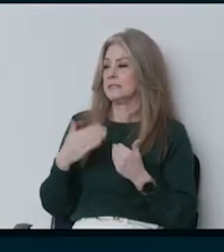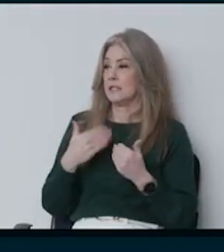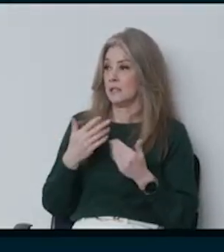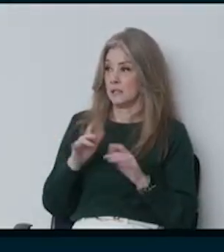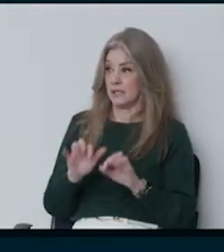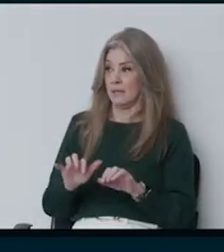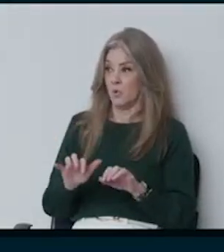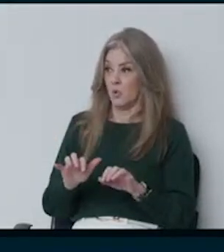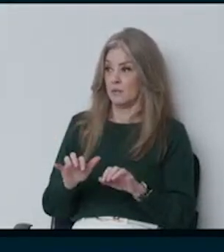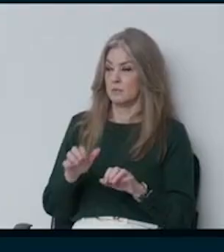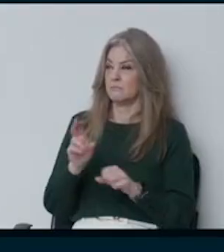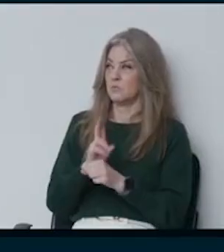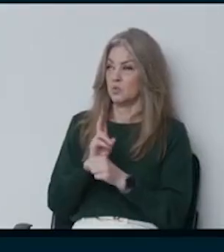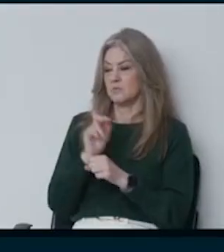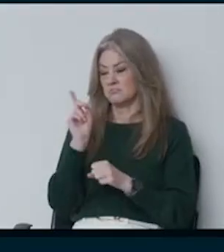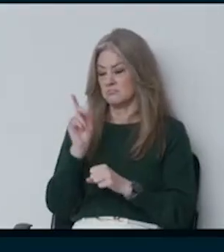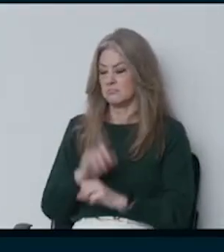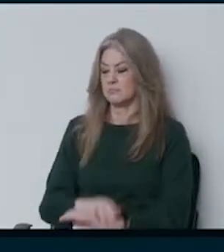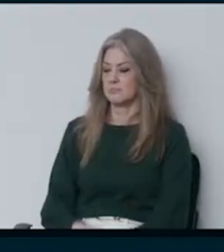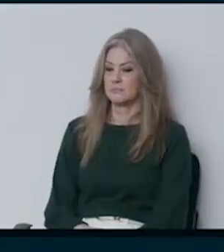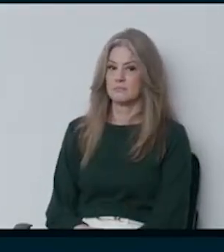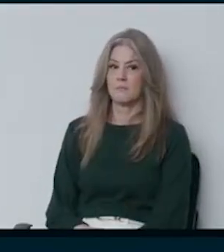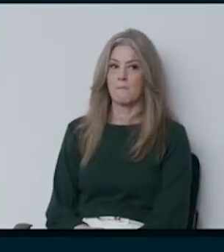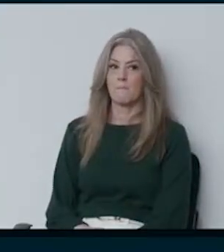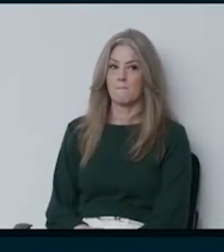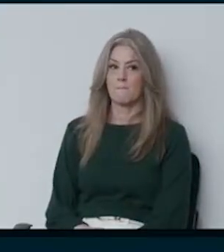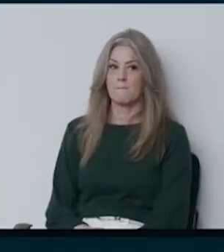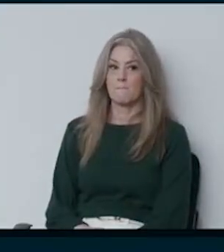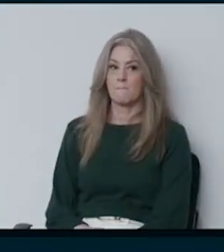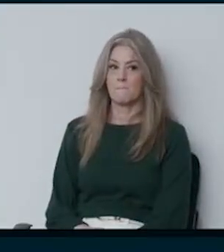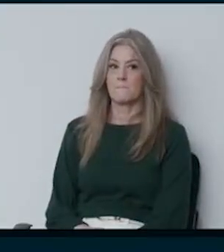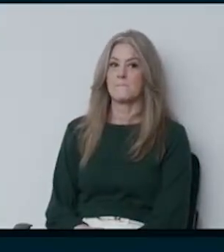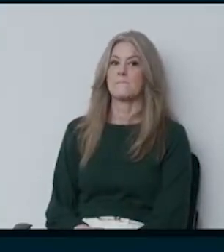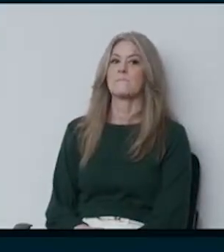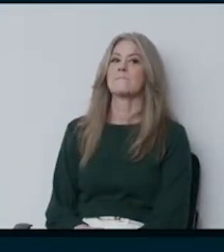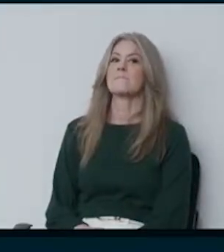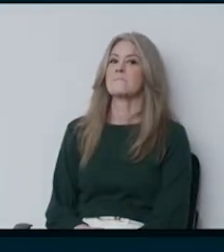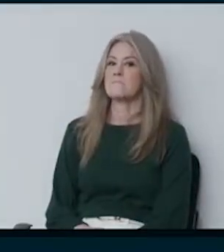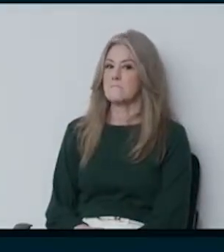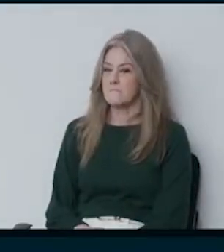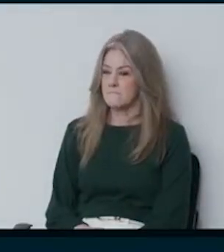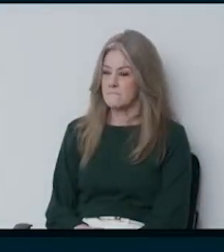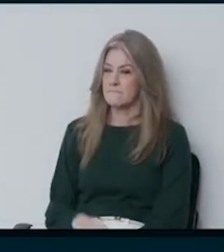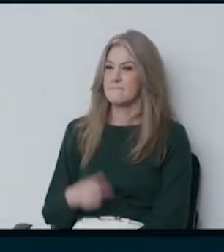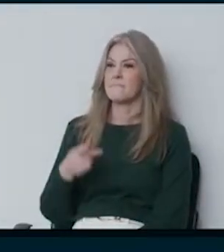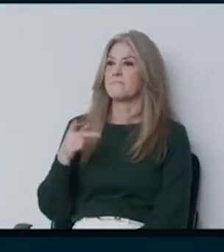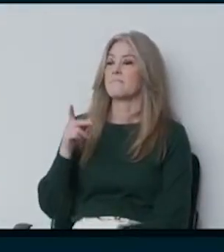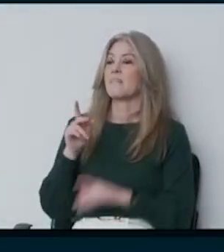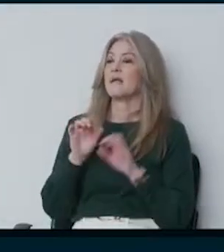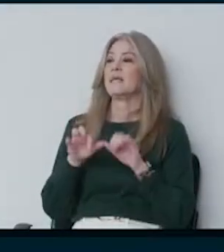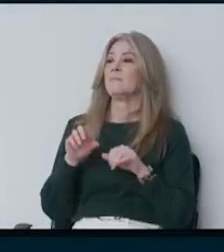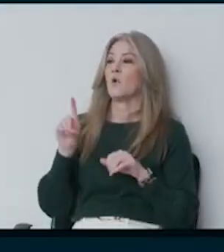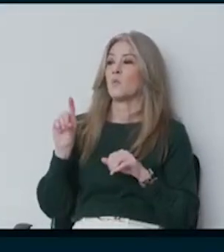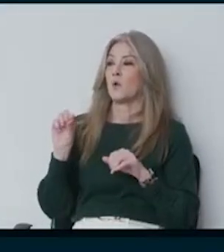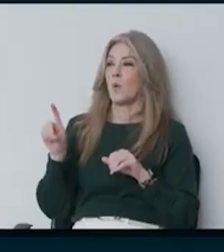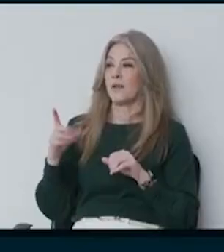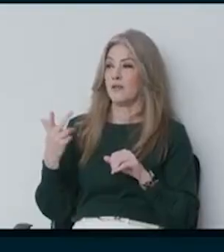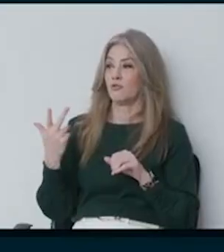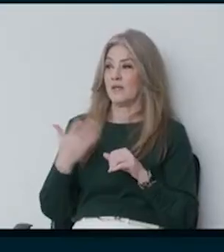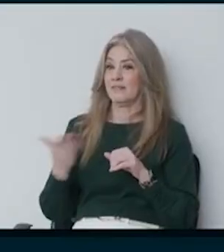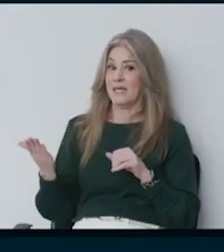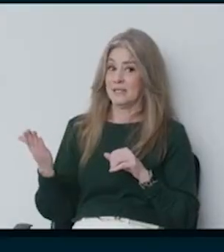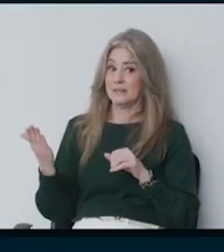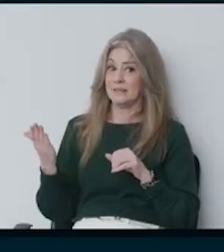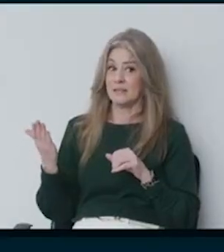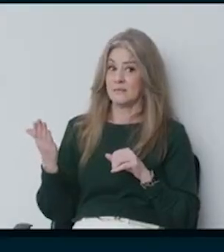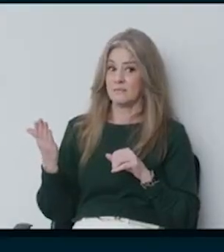keyboard, this is what you want to use. So congrats on passing Keyboard 101. Now, so let's talk about the three things that